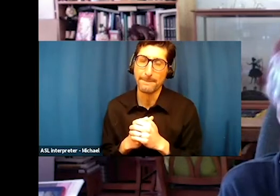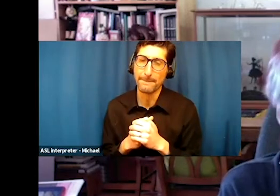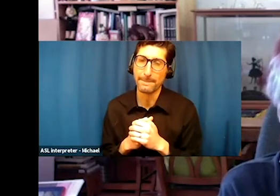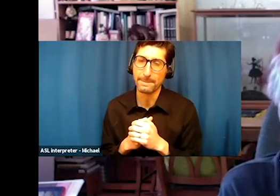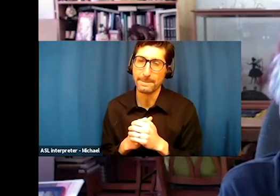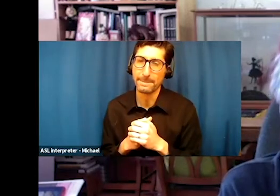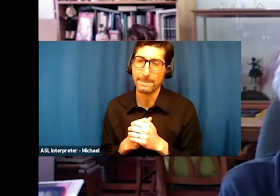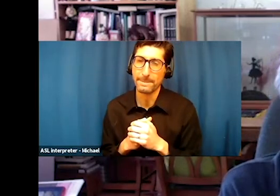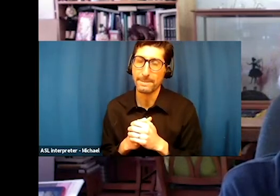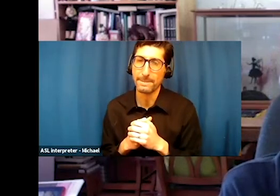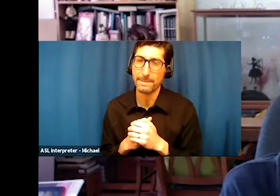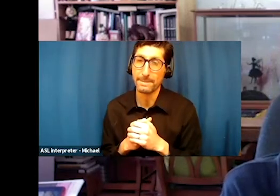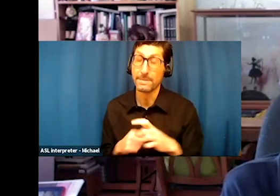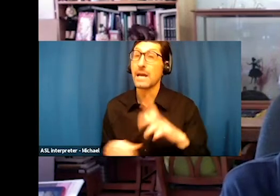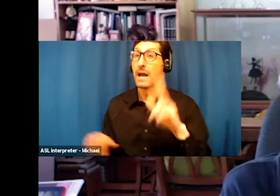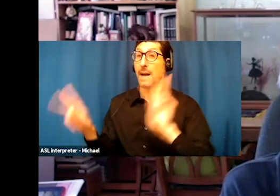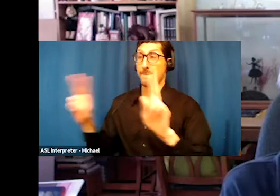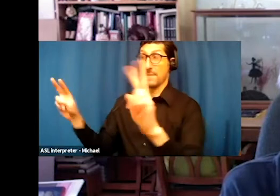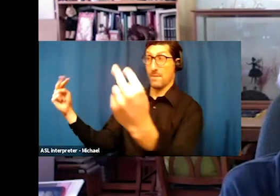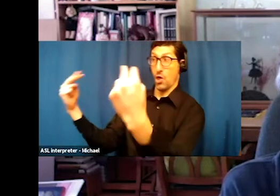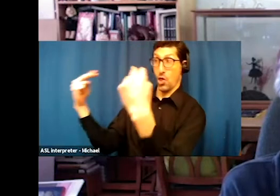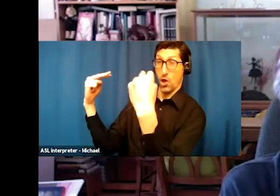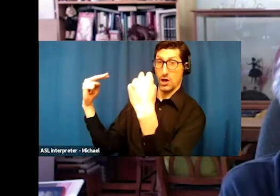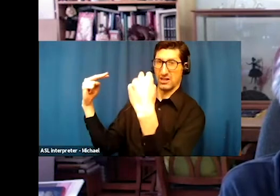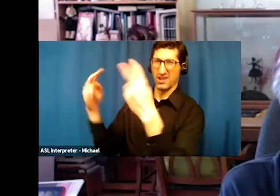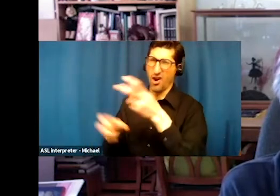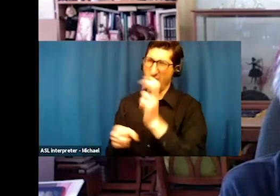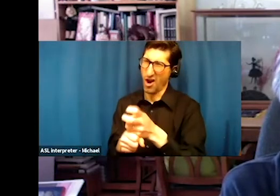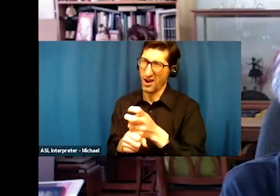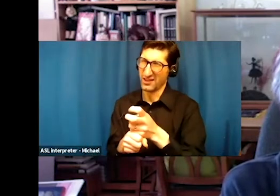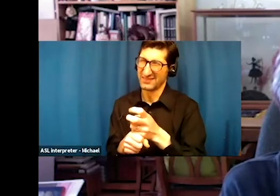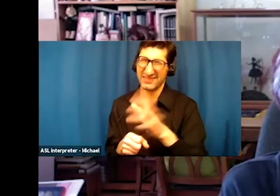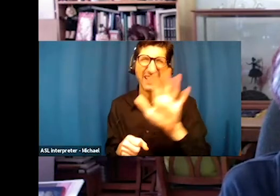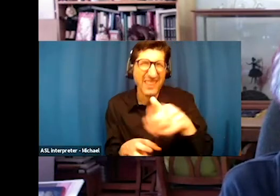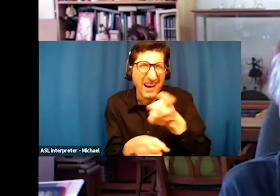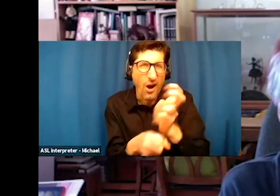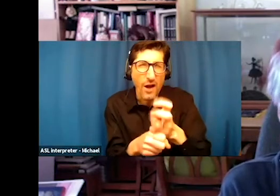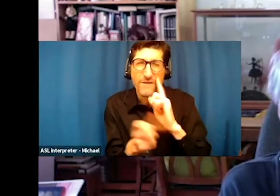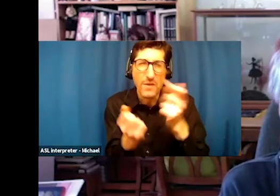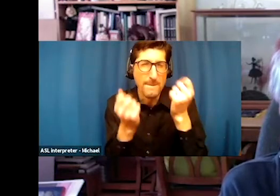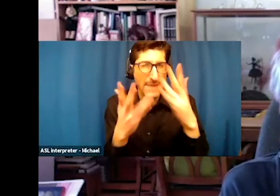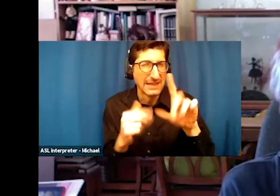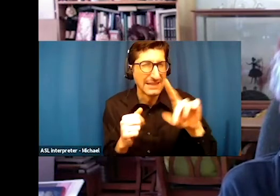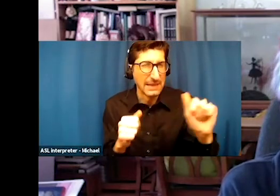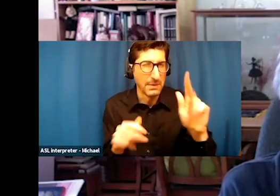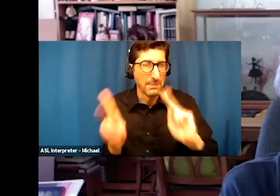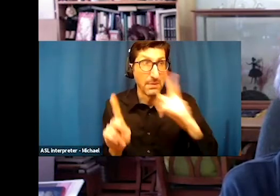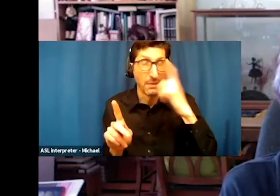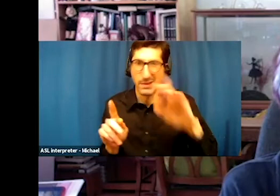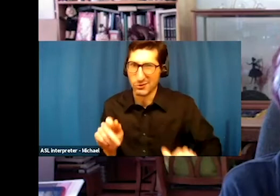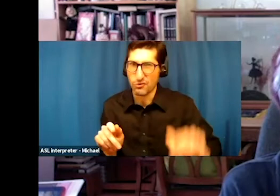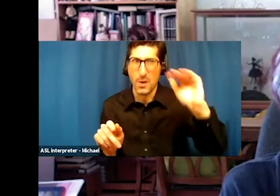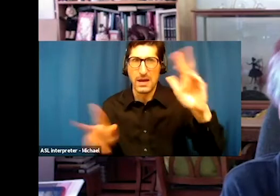being looked at has always been hard for me. Um, it's hard for a lot of disabled people. We're targeted, we're insulted,